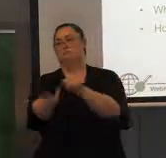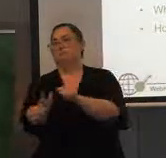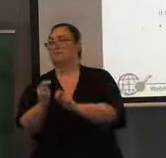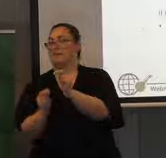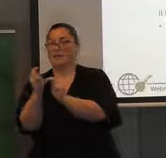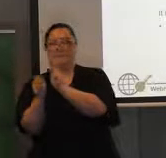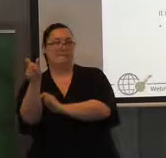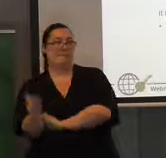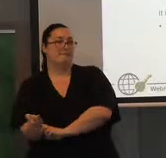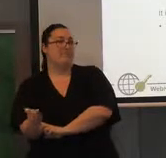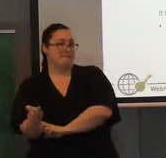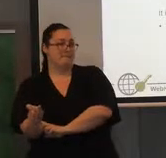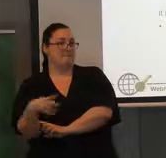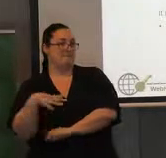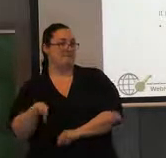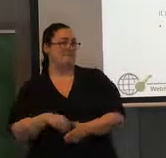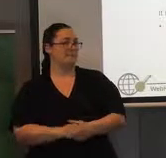great developers.